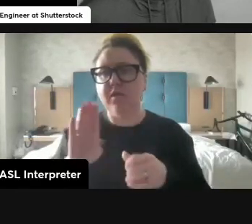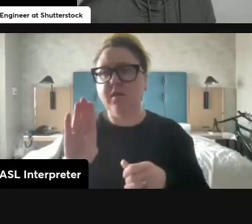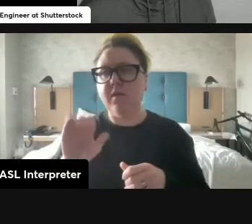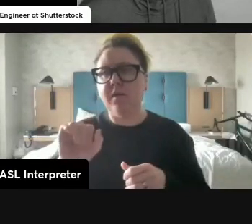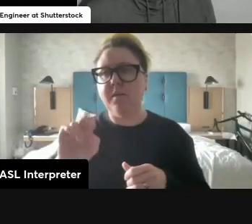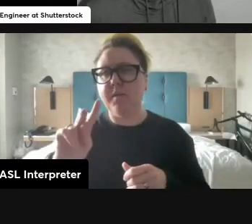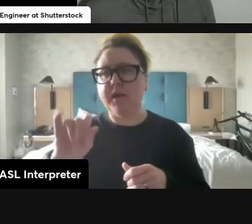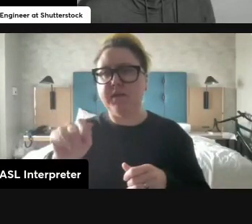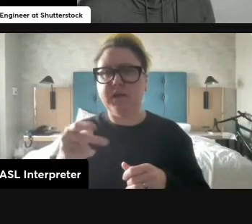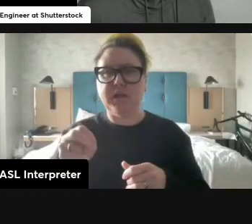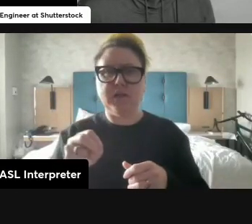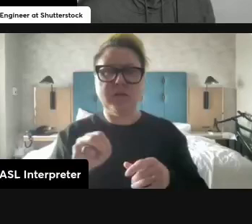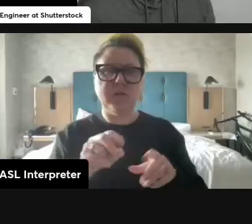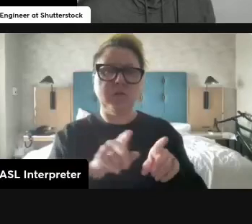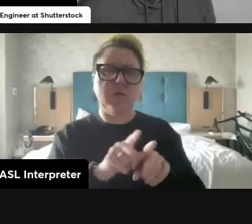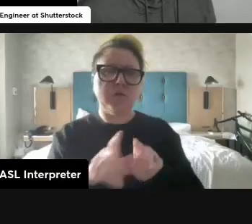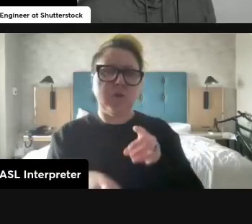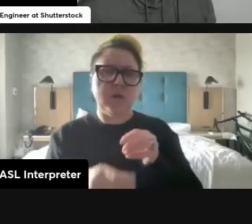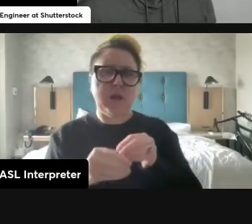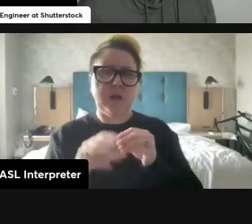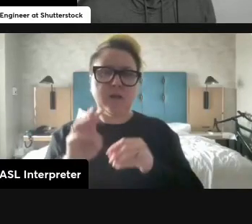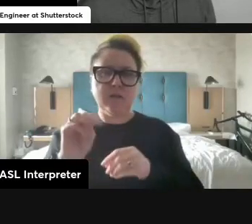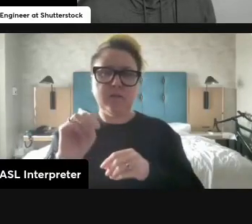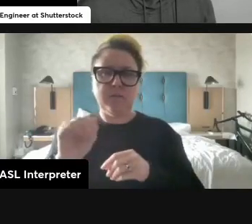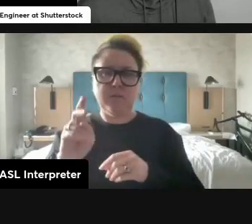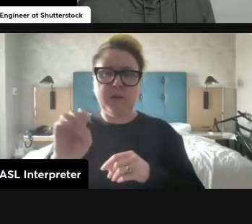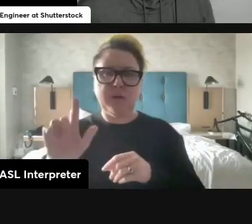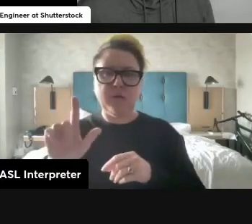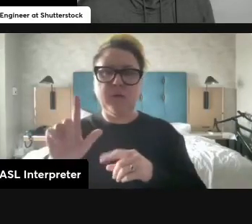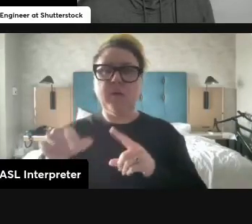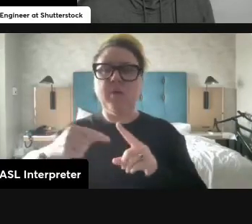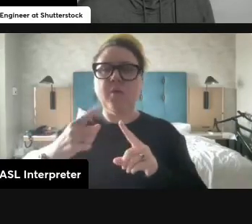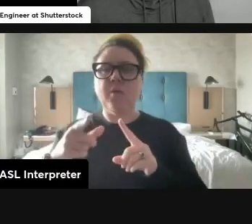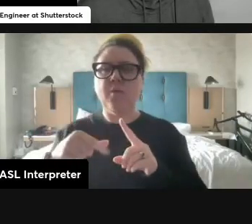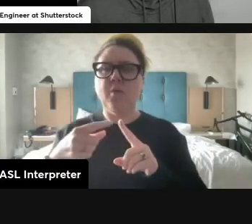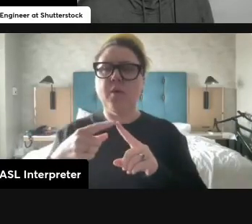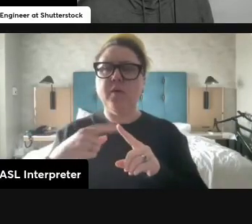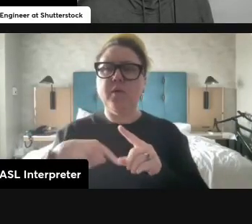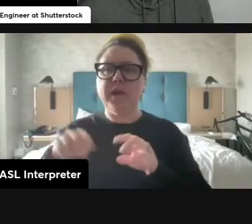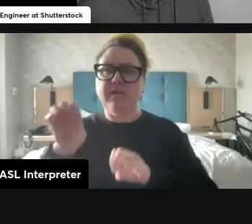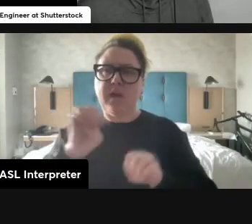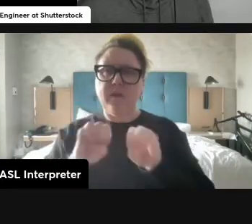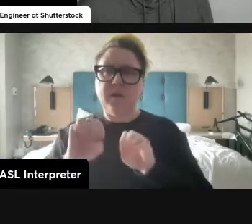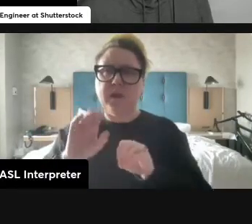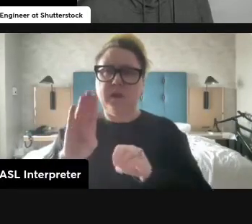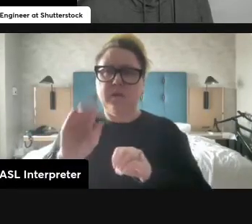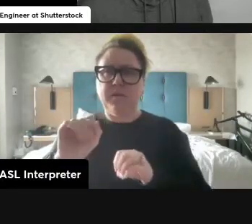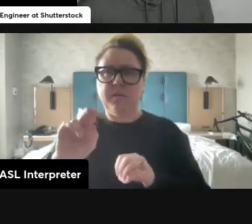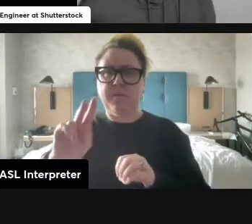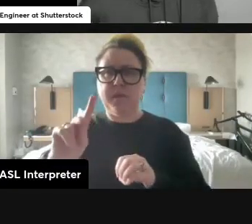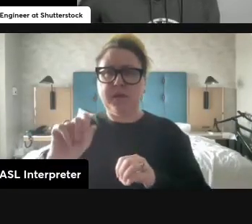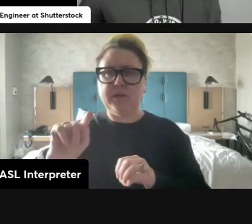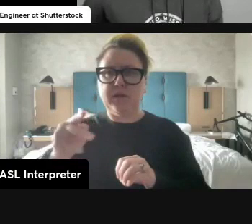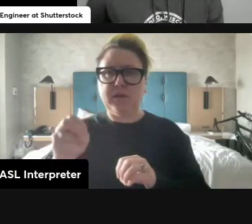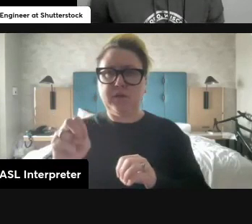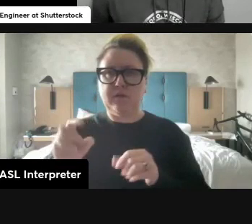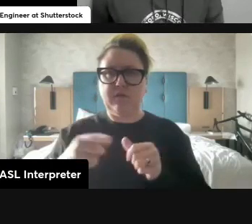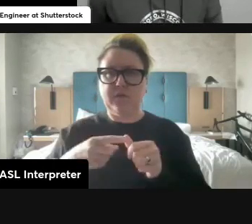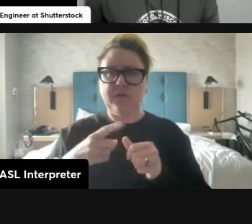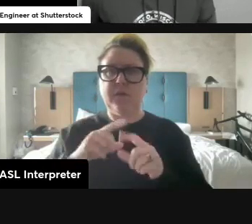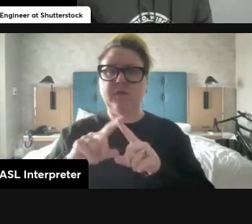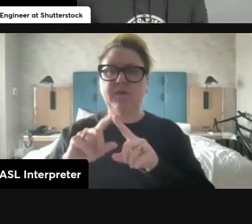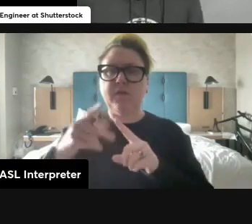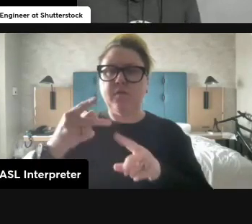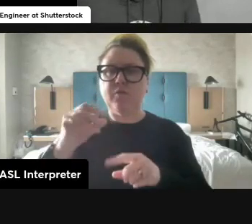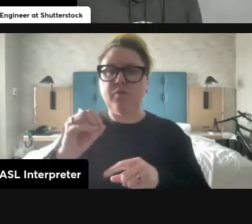Yeah, I think I can add a little bit here. When we first did the evaluation of Backstage, we had a bunch of different portals inside the